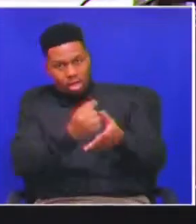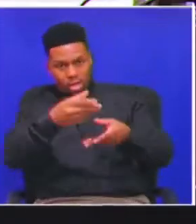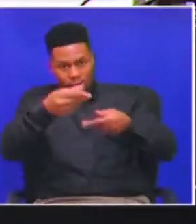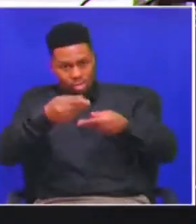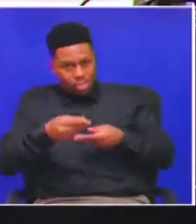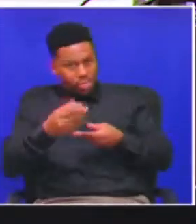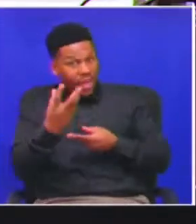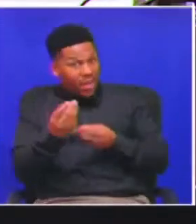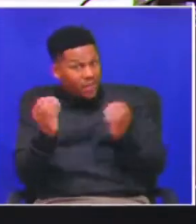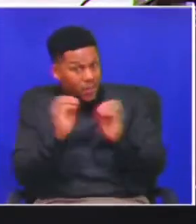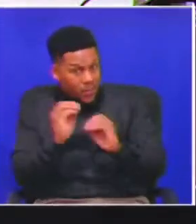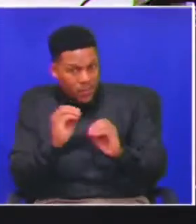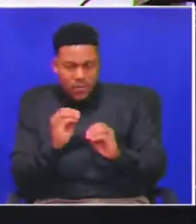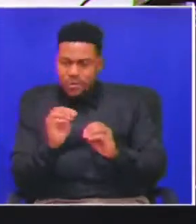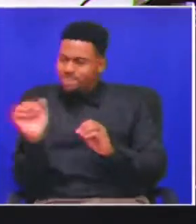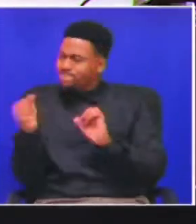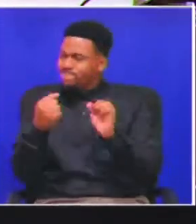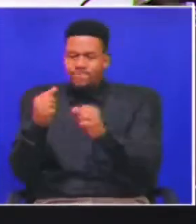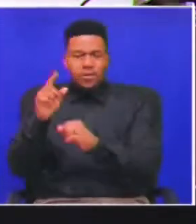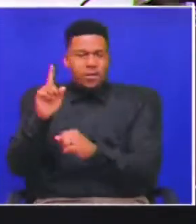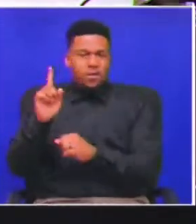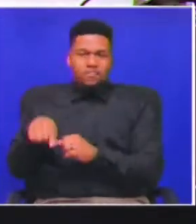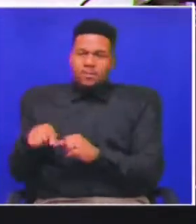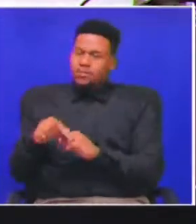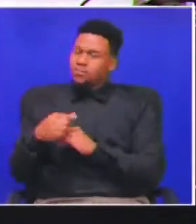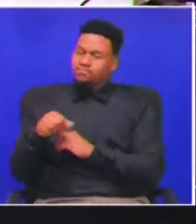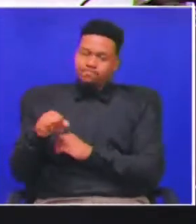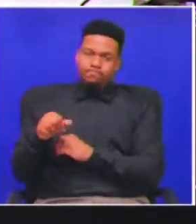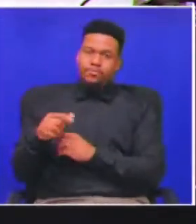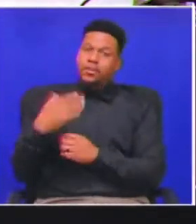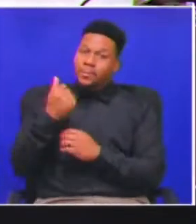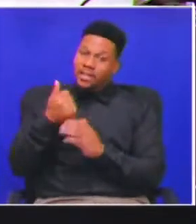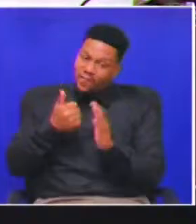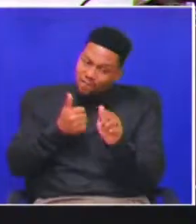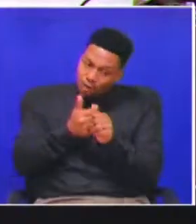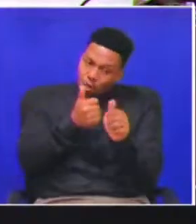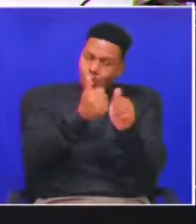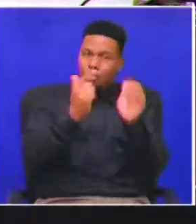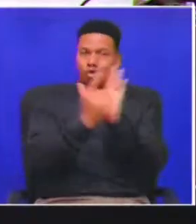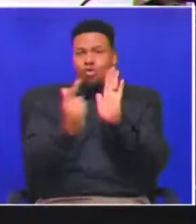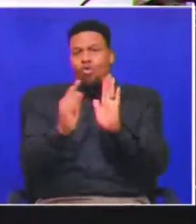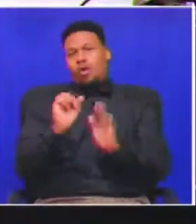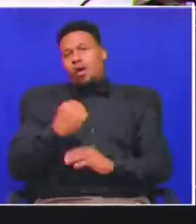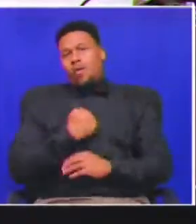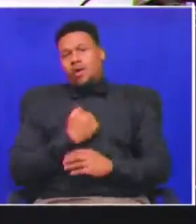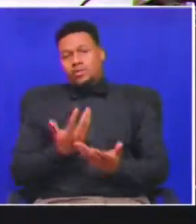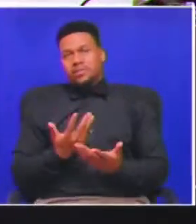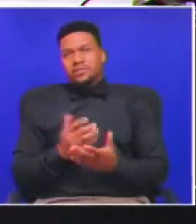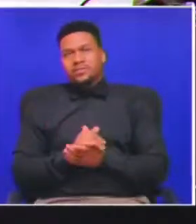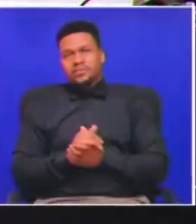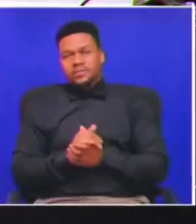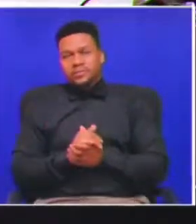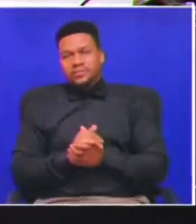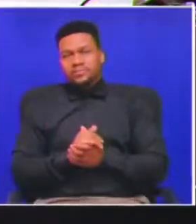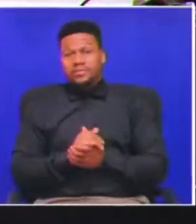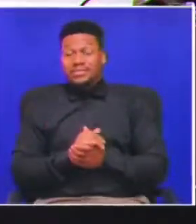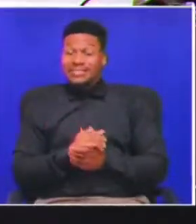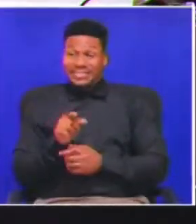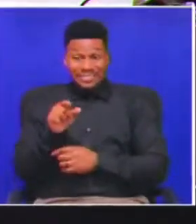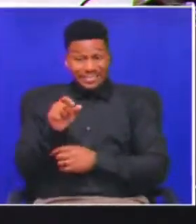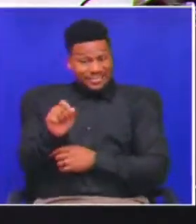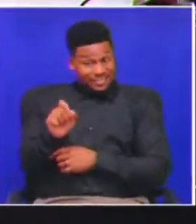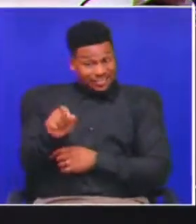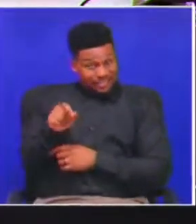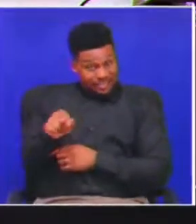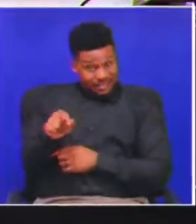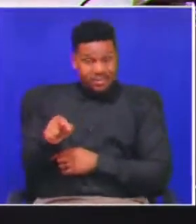that they stick by the terms of our law. And this is what will ensure that